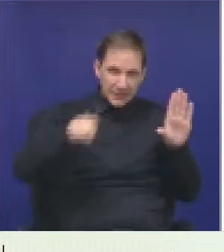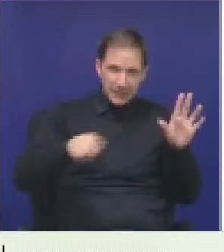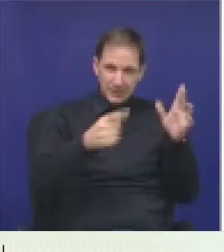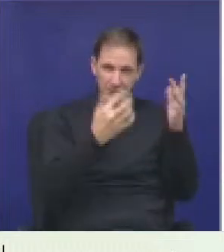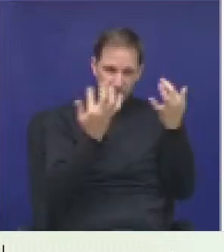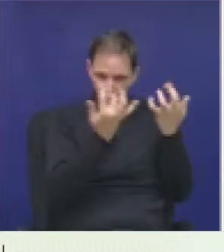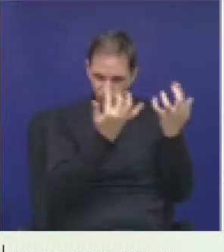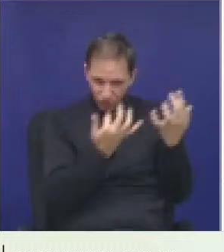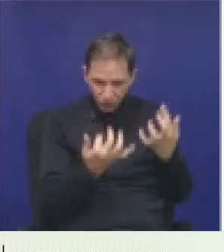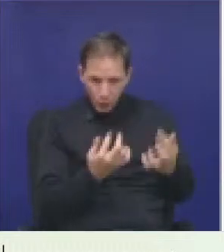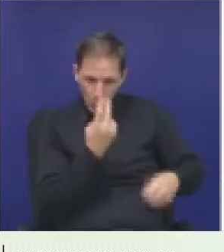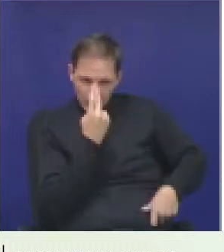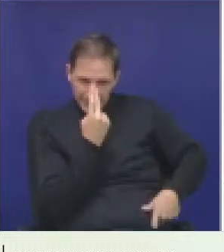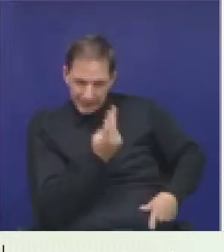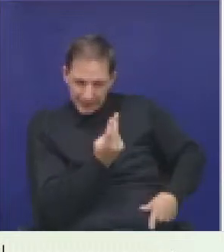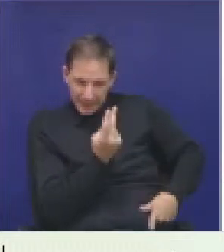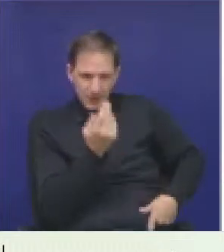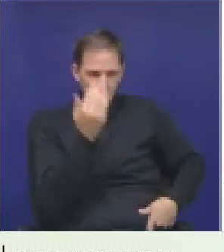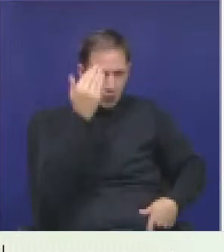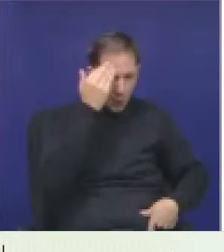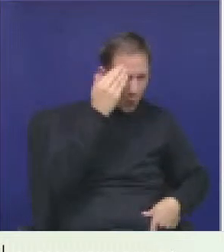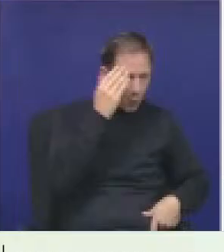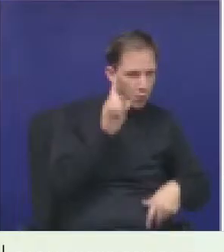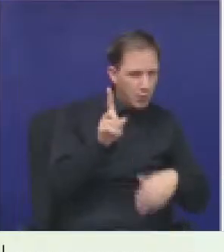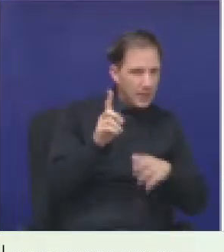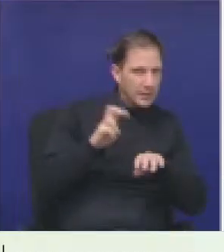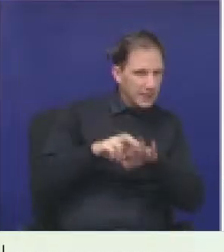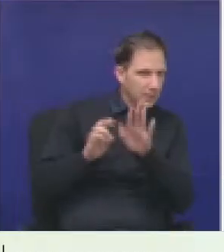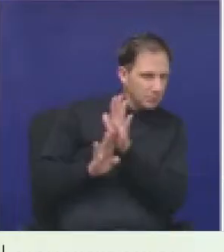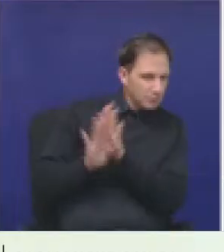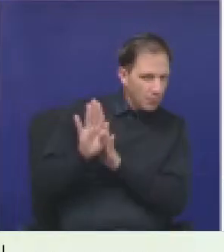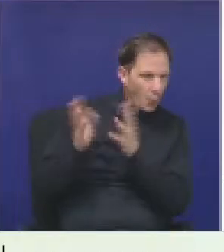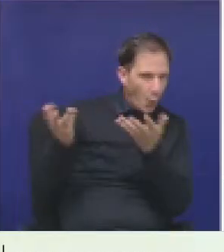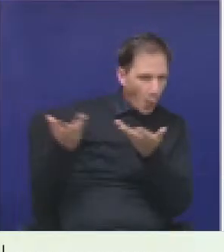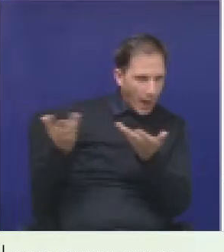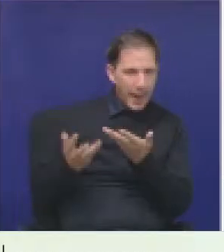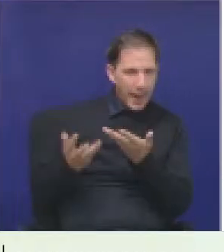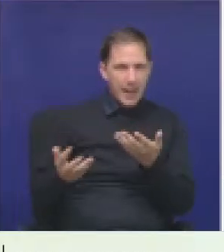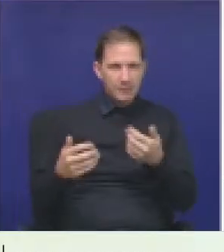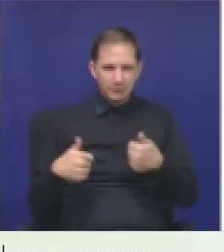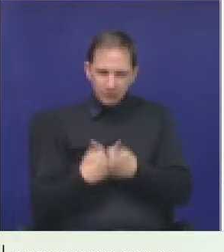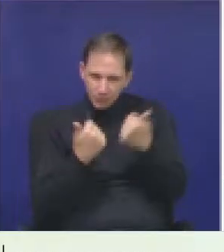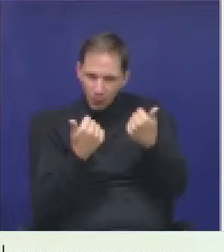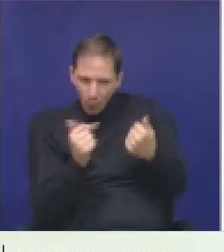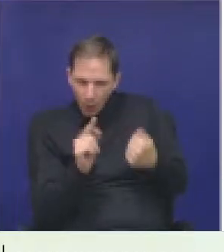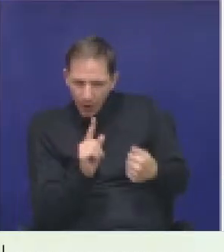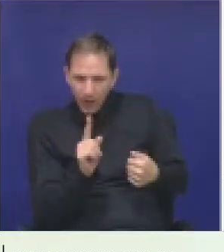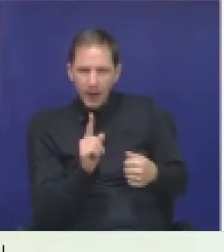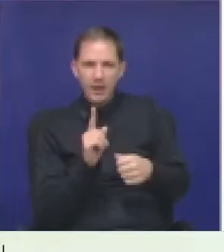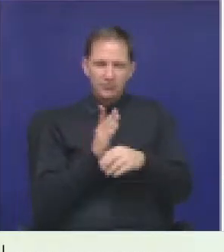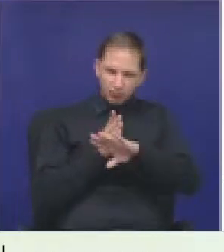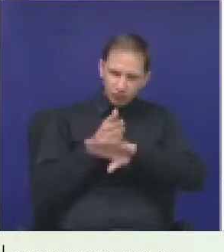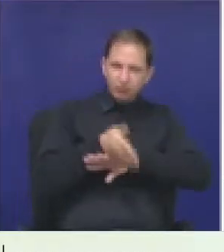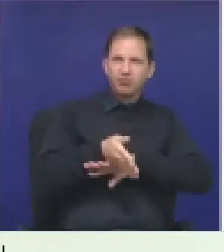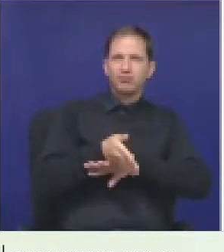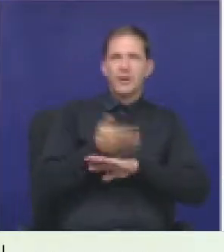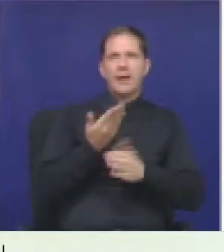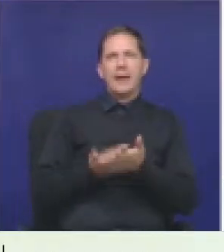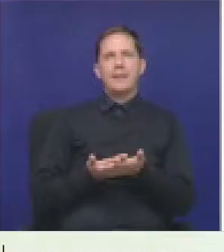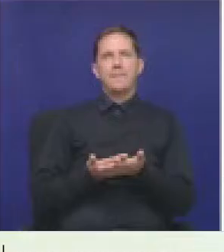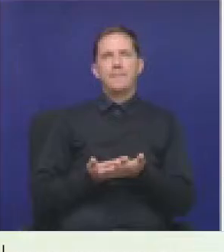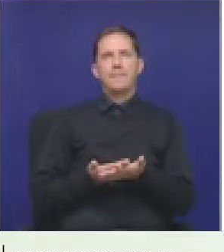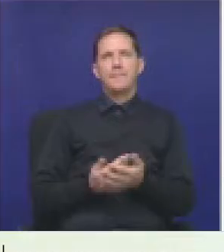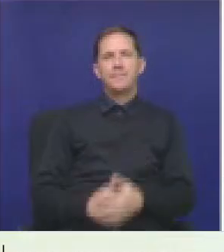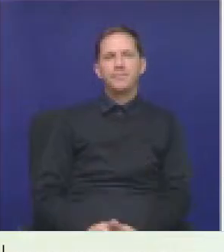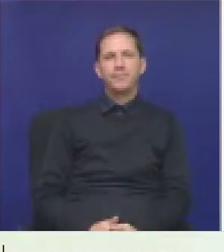and opportunities they present, ensuring that our nation remains resilient and forward-thinking in this ever-evolving